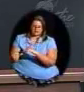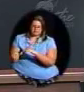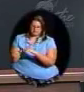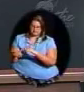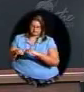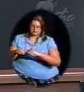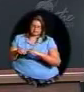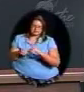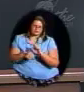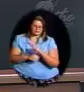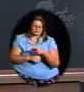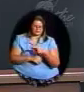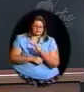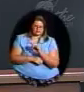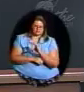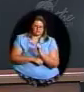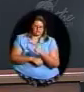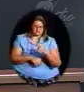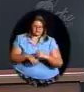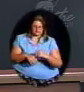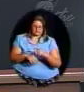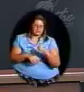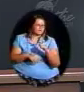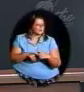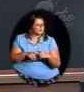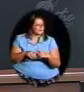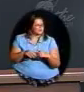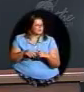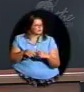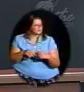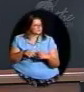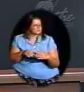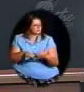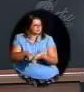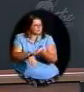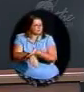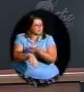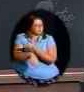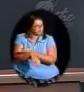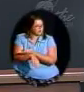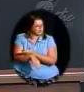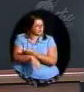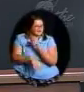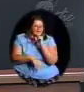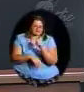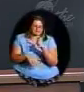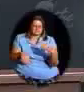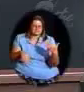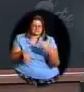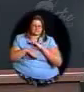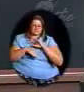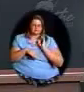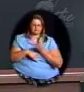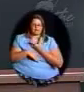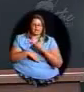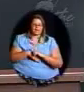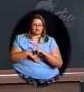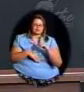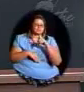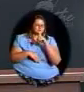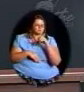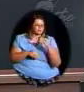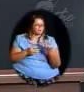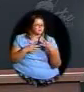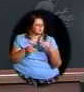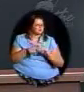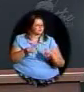the needs to upgrade the building, that it does not meet the needs that we might have for a variety of reasons in